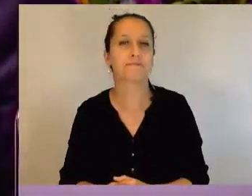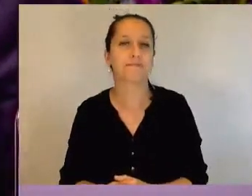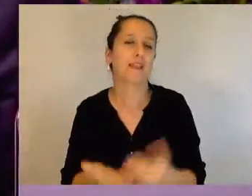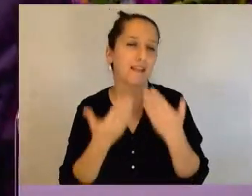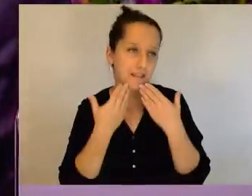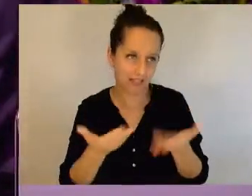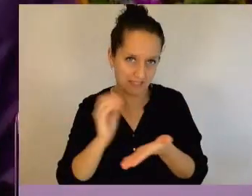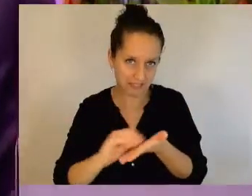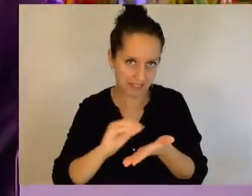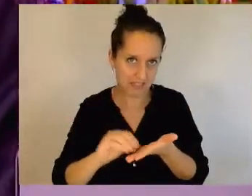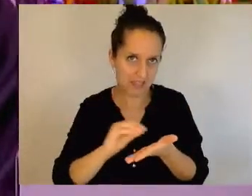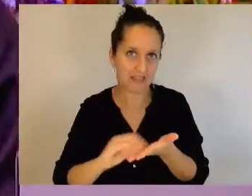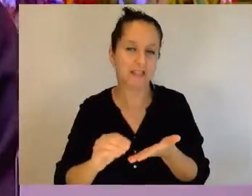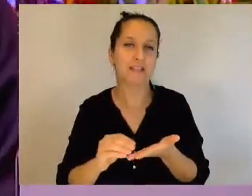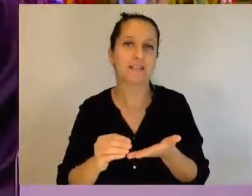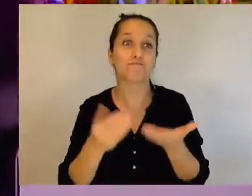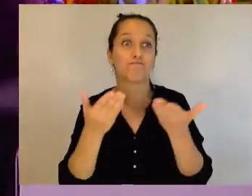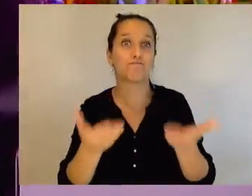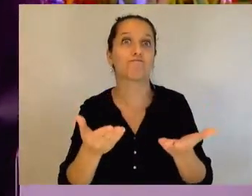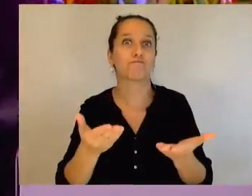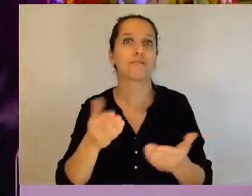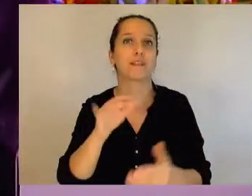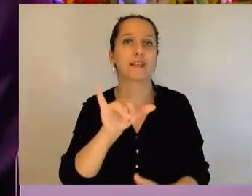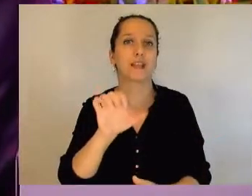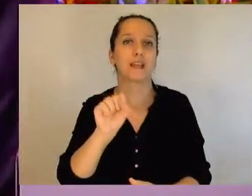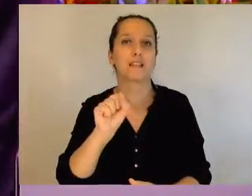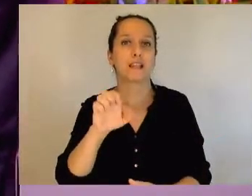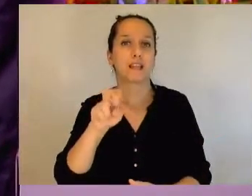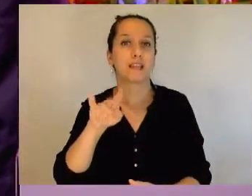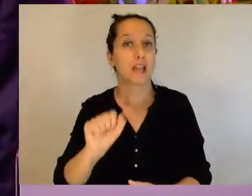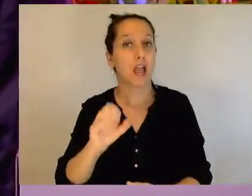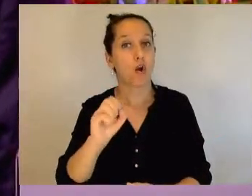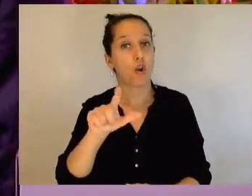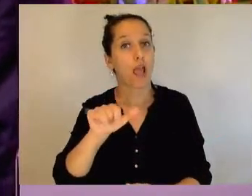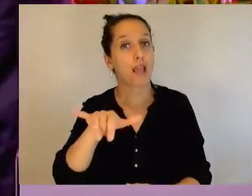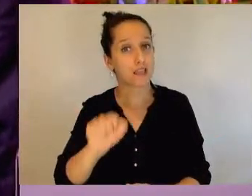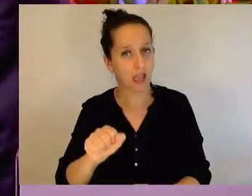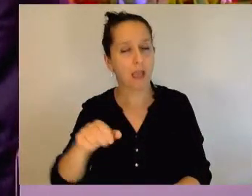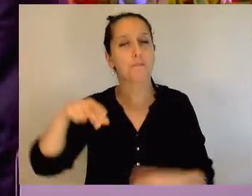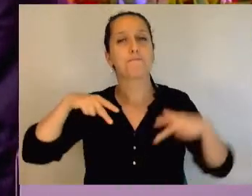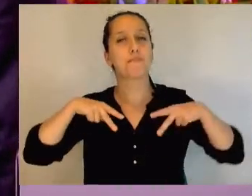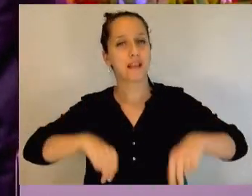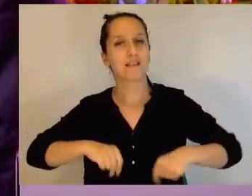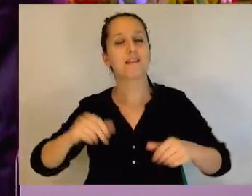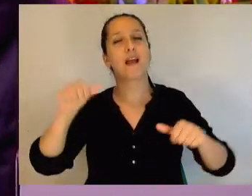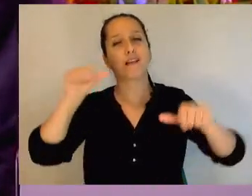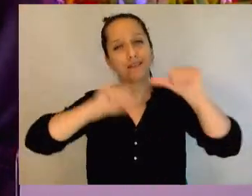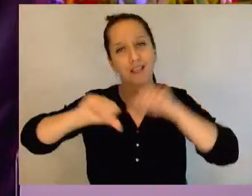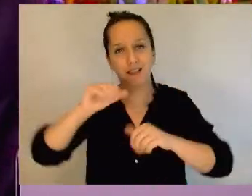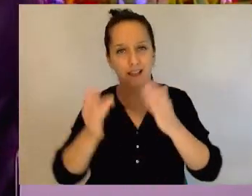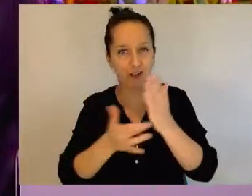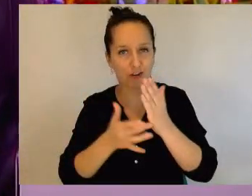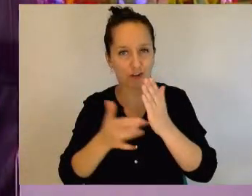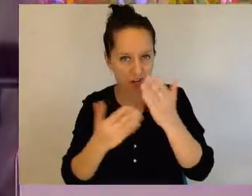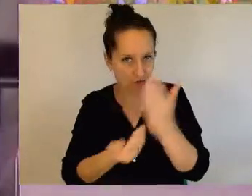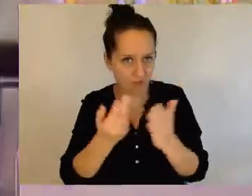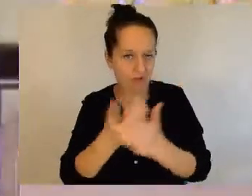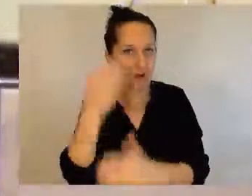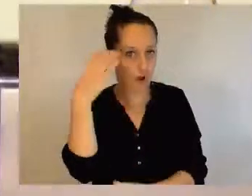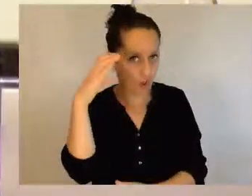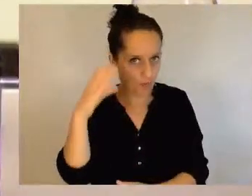We hand over to Mr. Yáñez. Minister of Science, Technology and Innovation of Colombia, Madam Olaya,